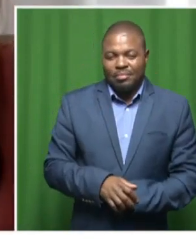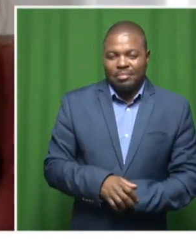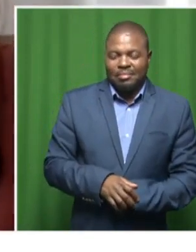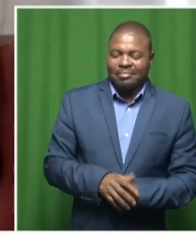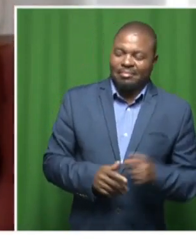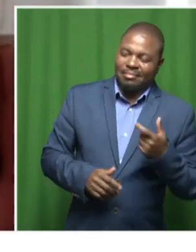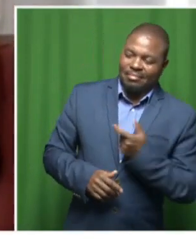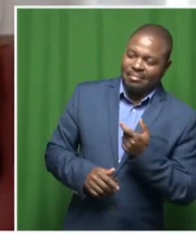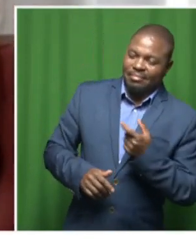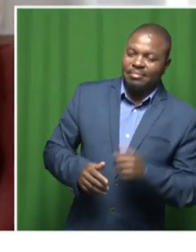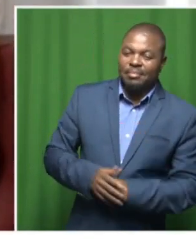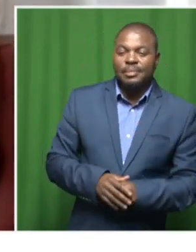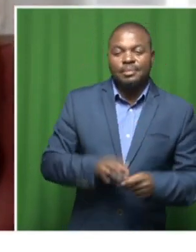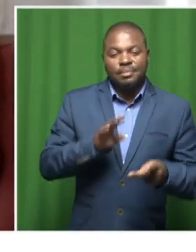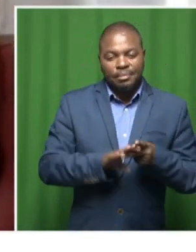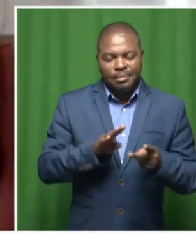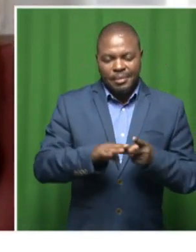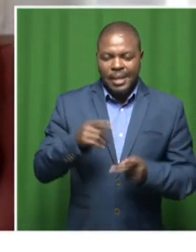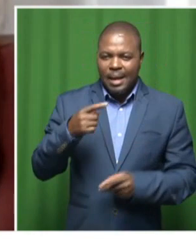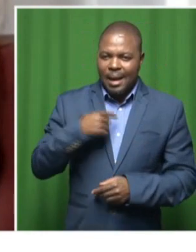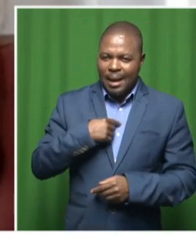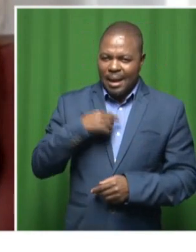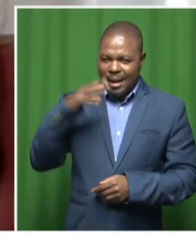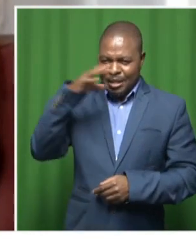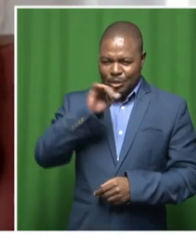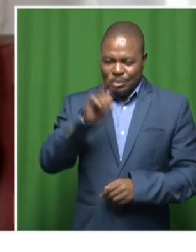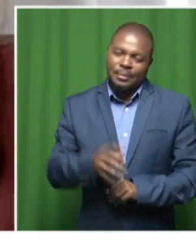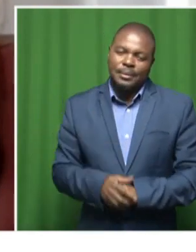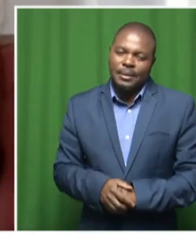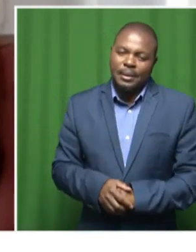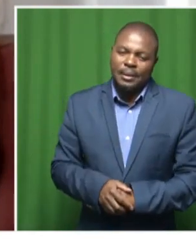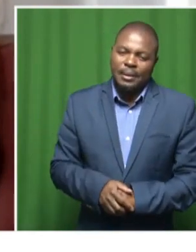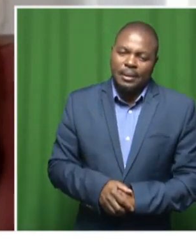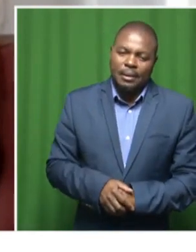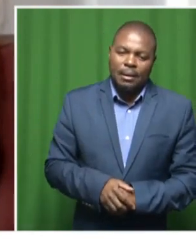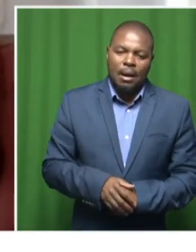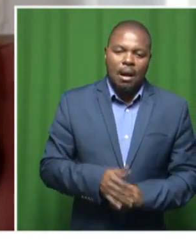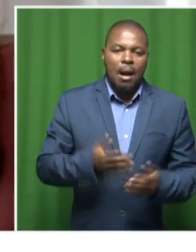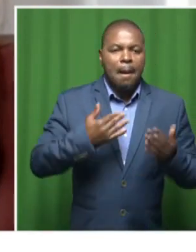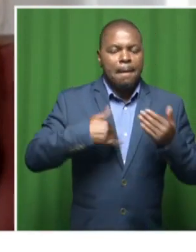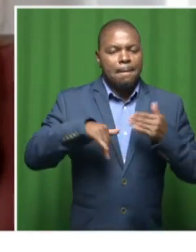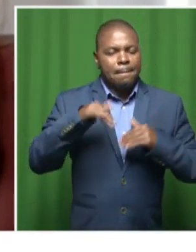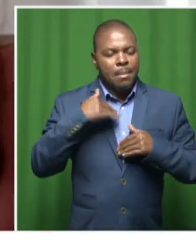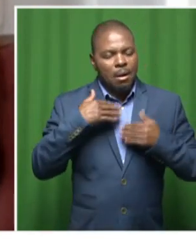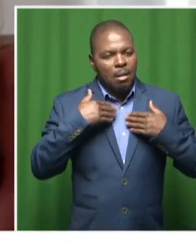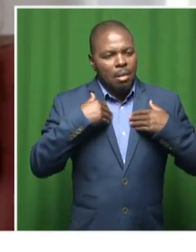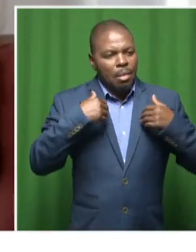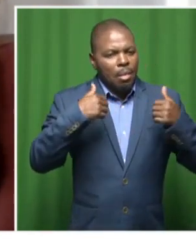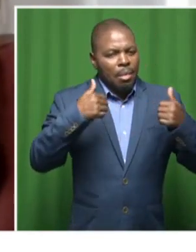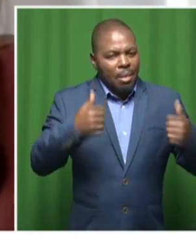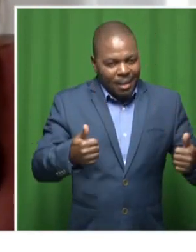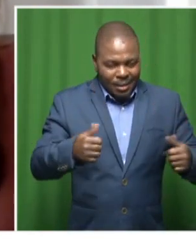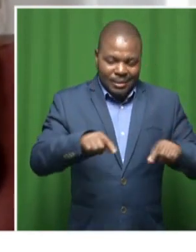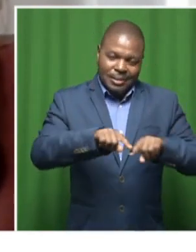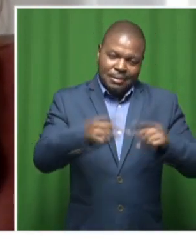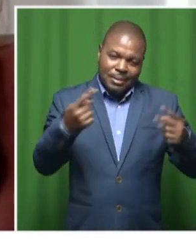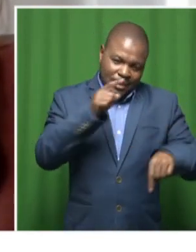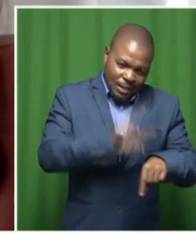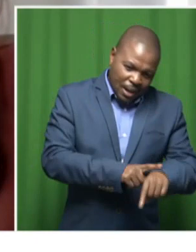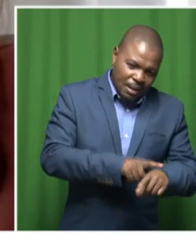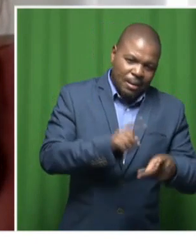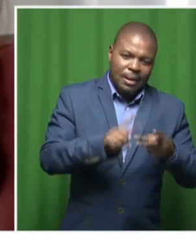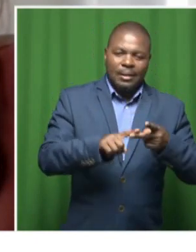Yeah. And I suppose, the recoveries are also different, the different times for the